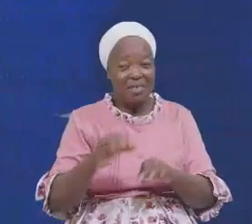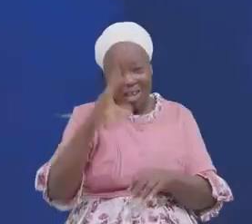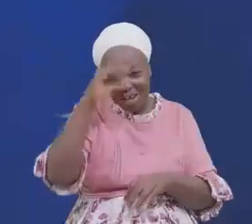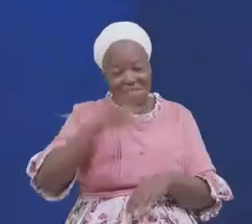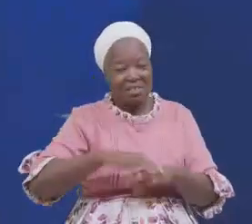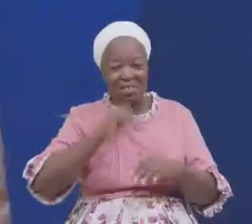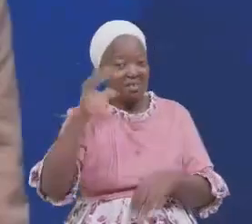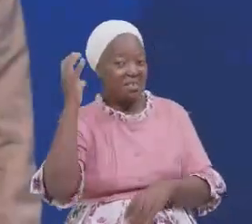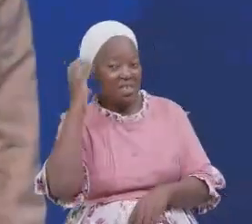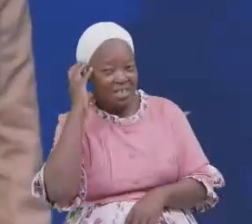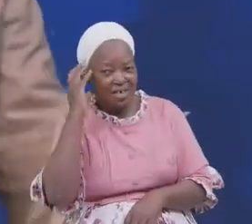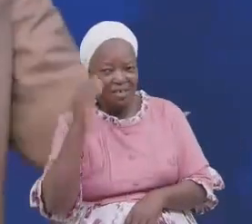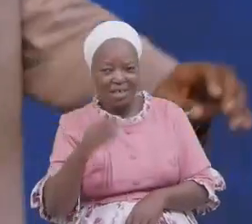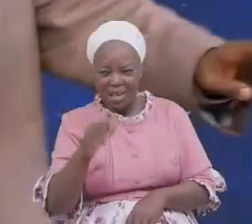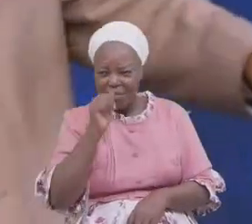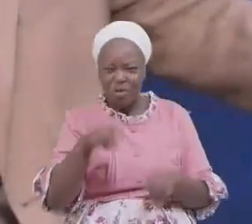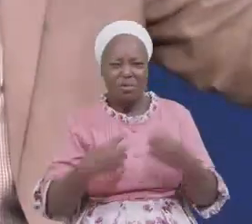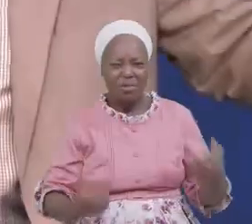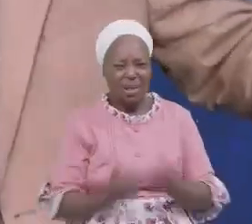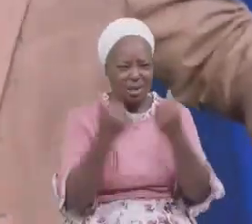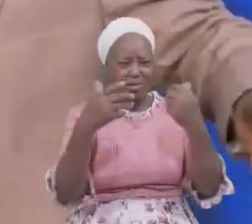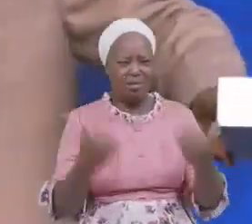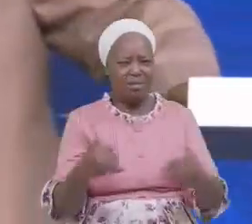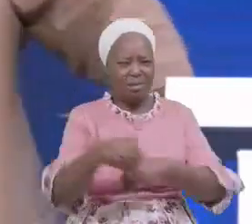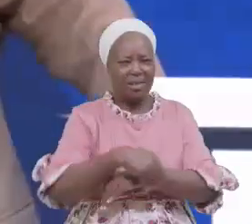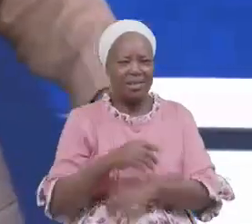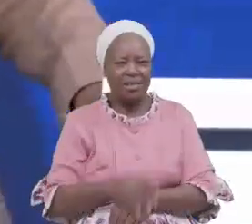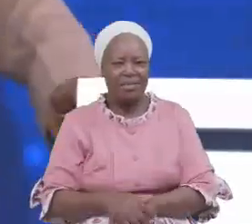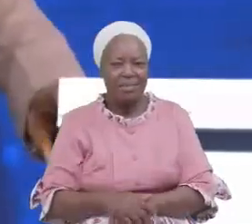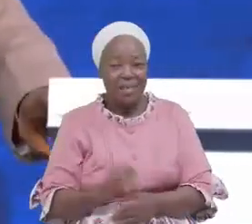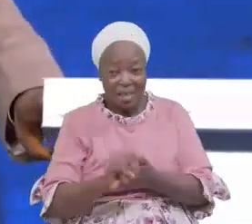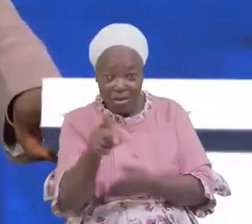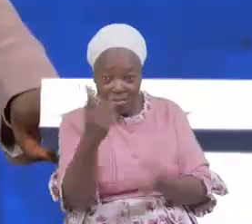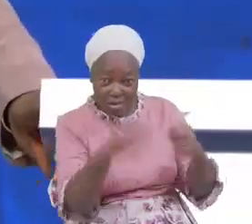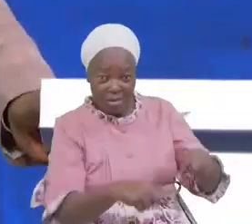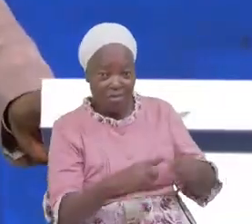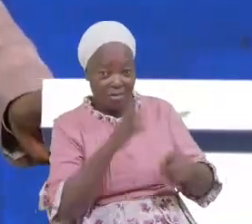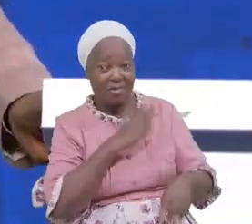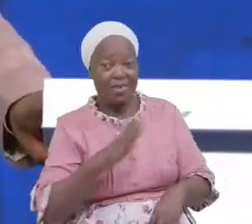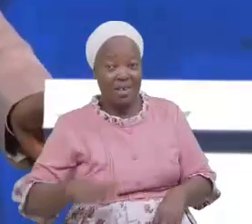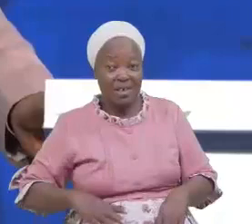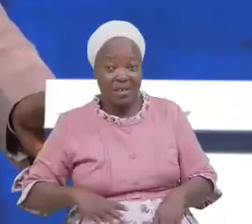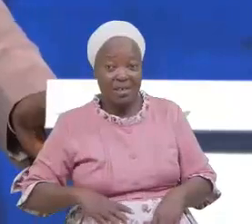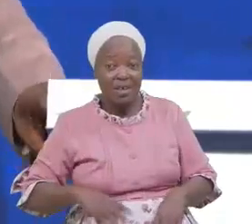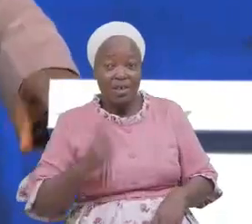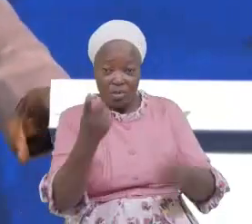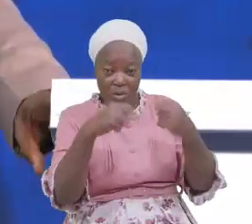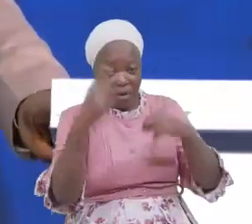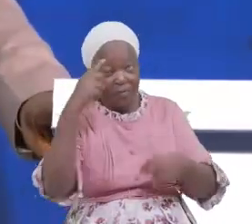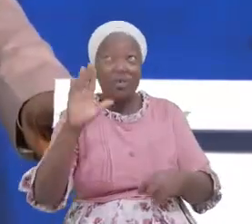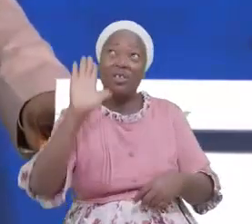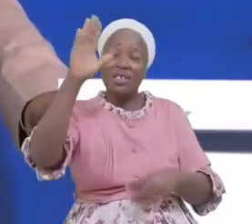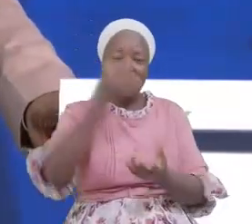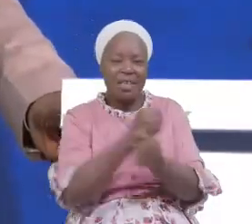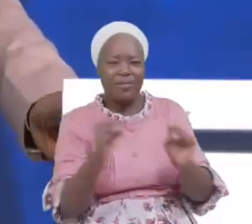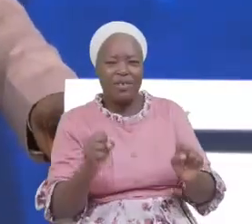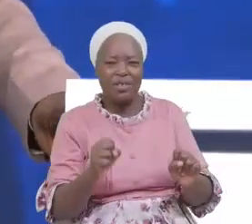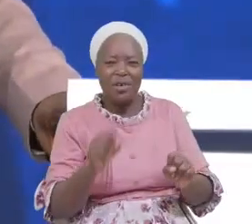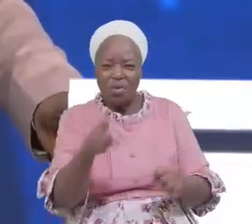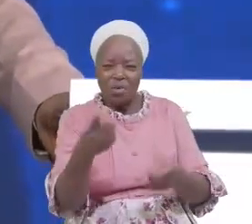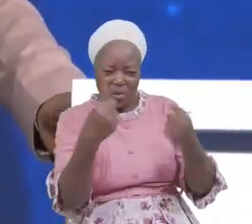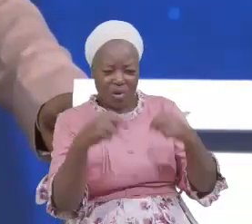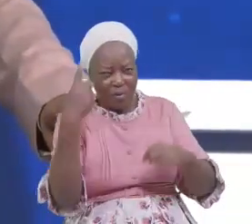I'm going to challenge you tonight that you come to Christ. You come for his salvation. You come for